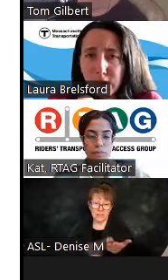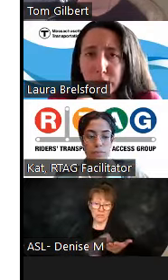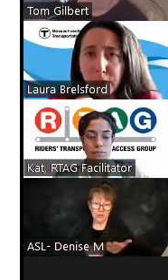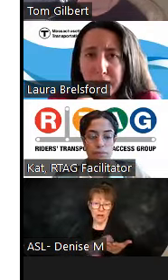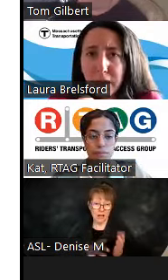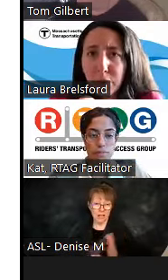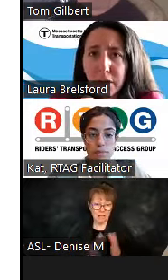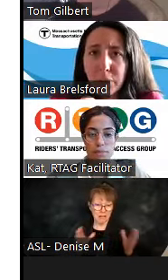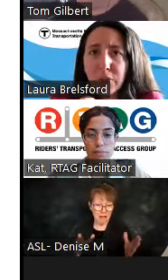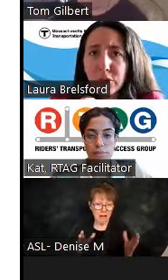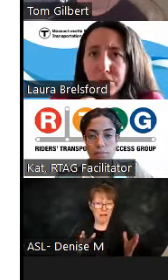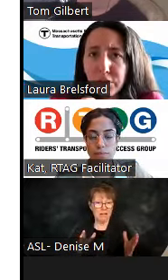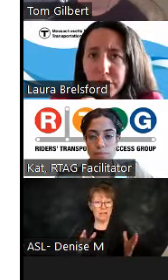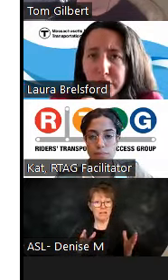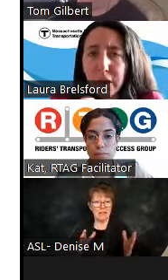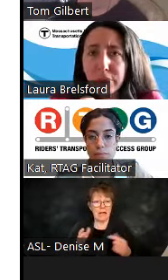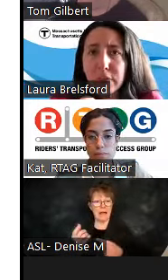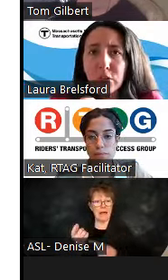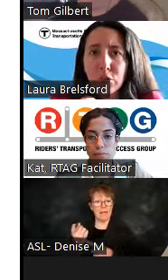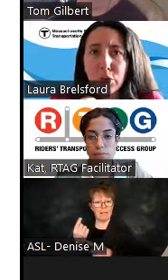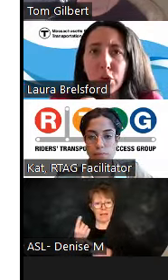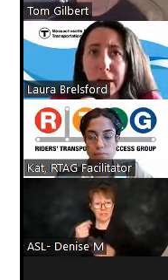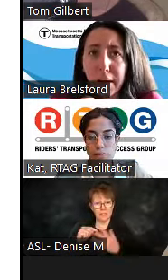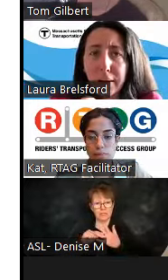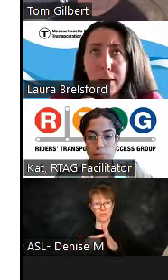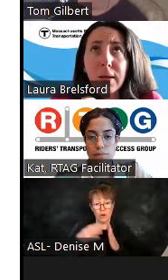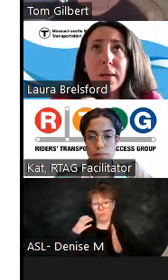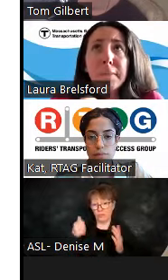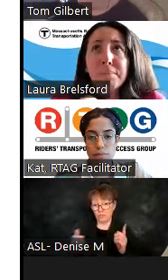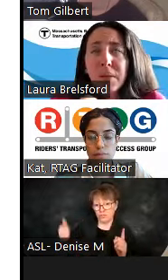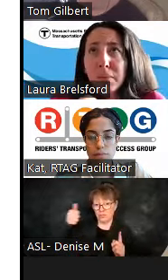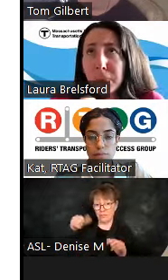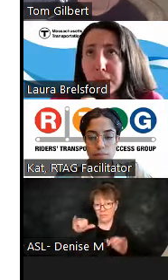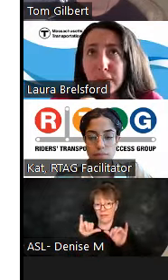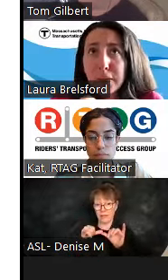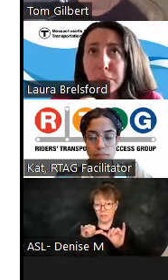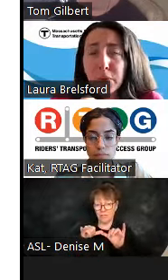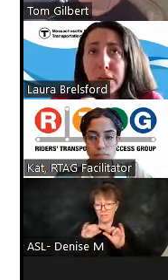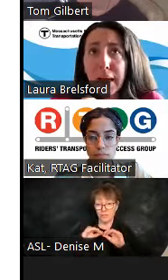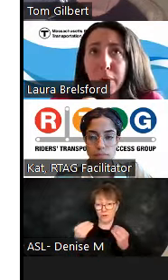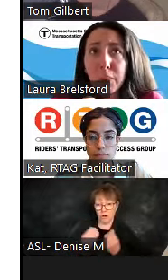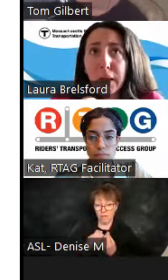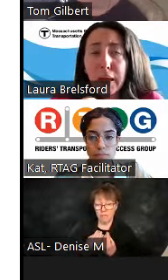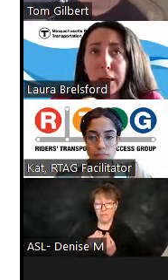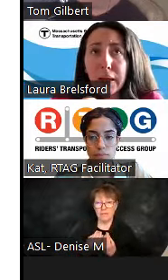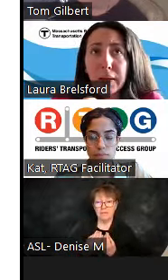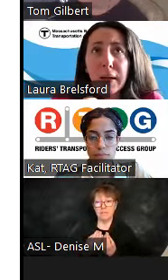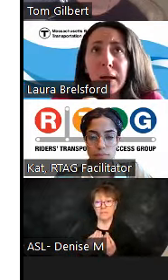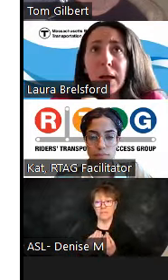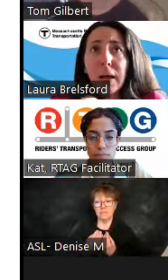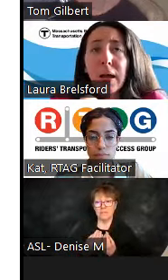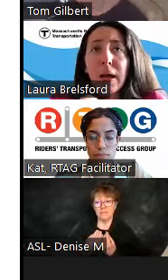last year, we began working with our chief engineer's office to look at basically putting out